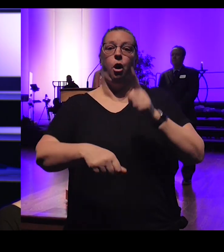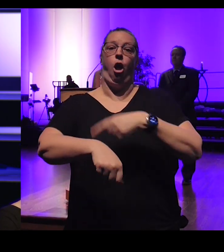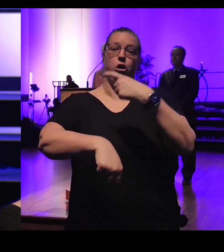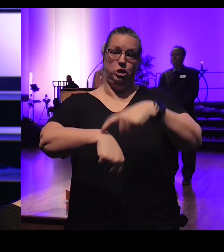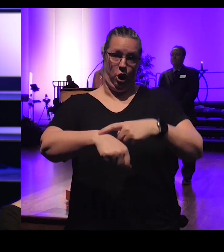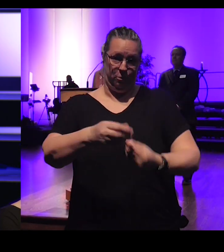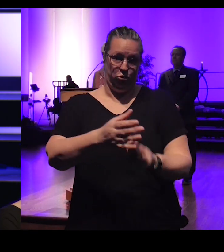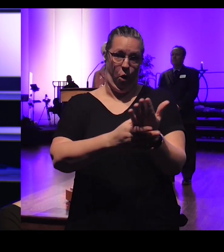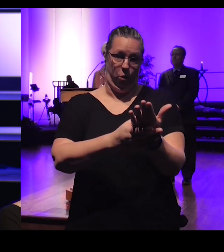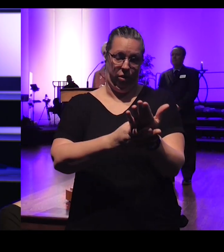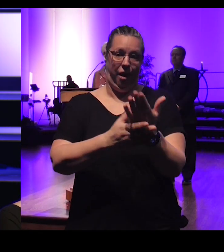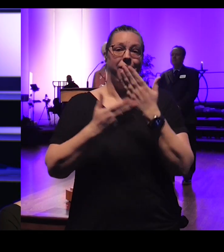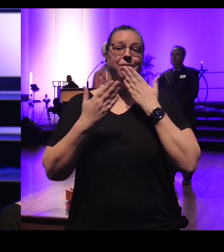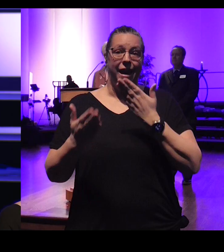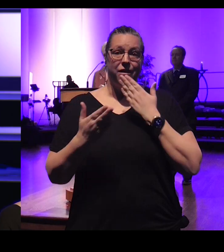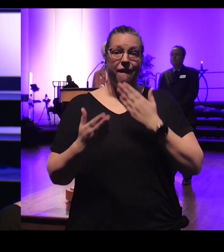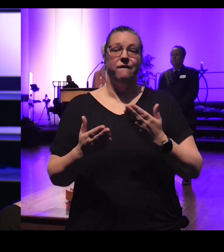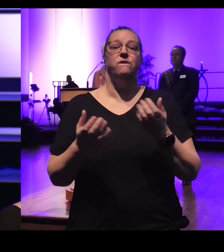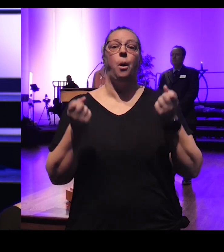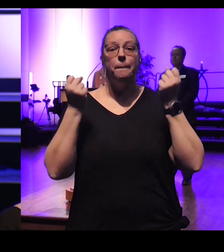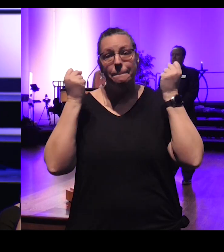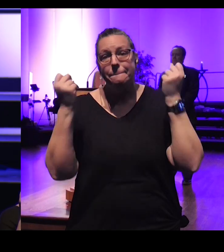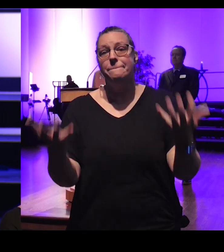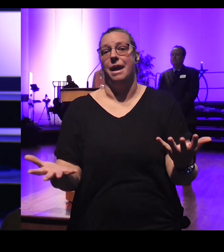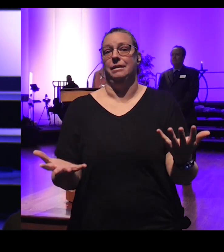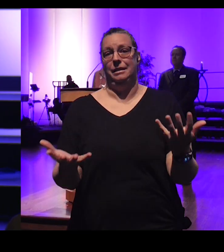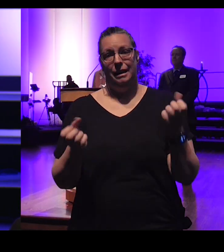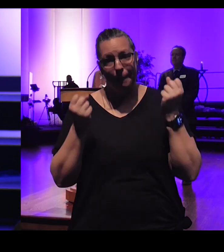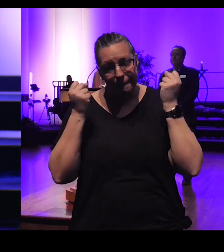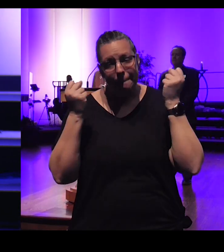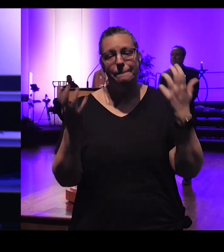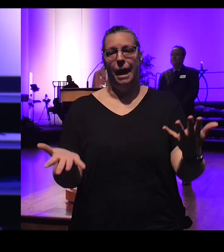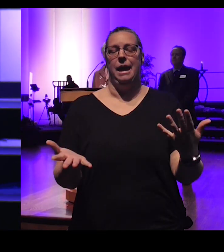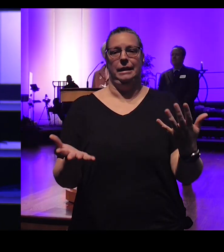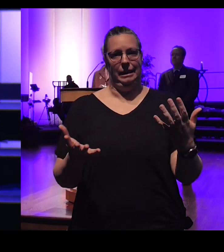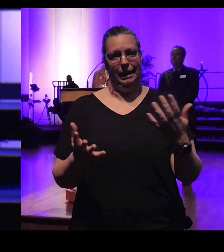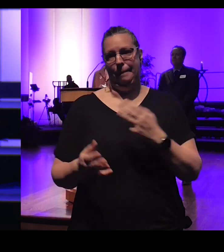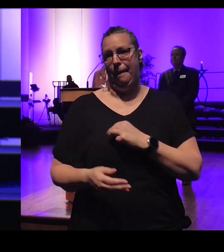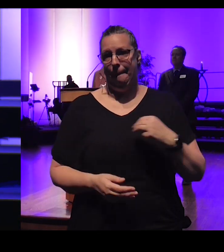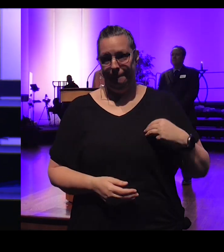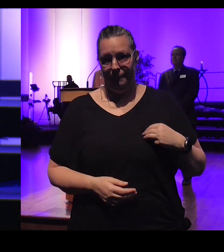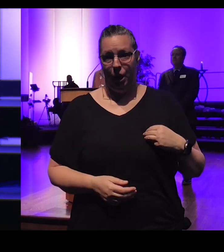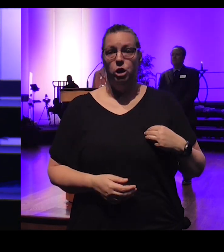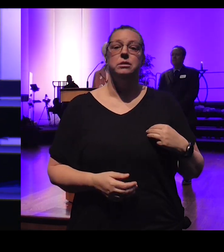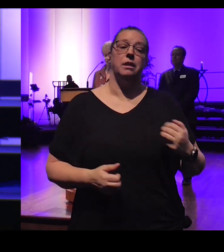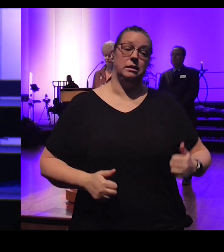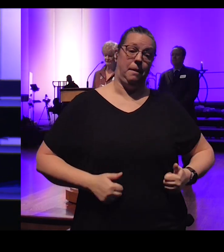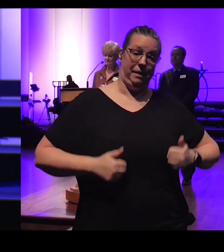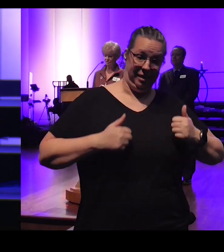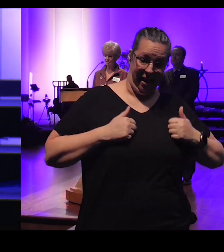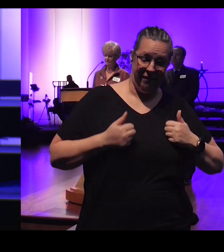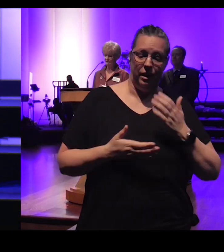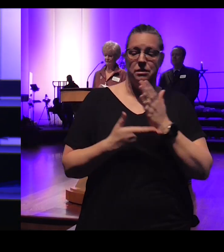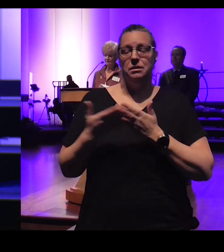Thanks to the generous support of several hundred Nautilus Society members, both living and some of those who have made their transition,